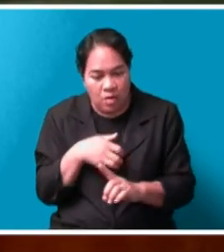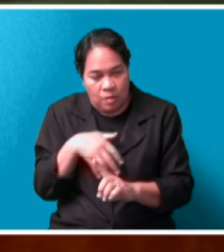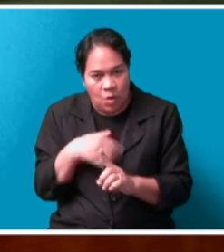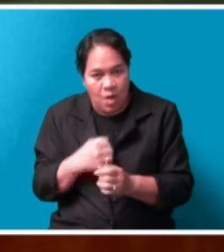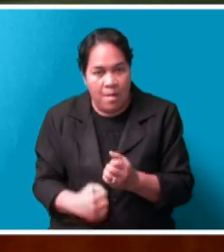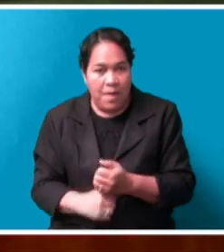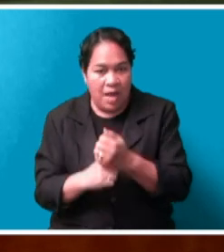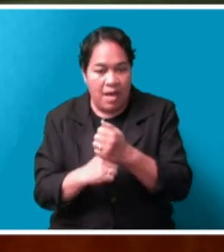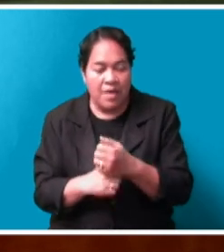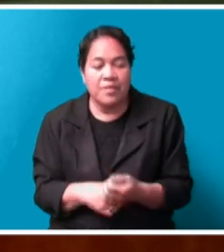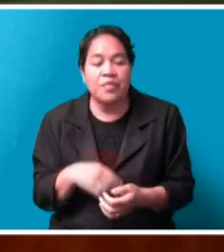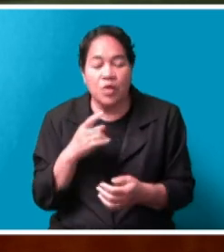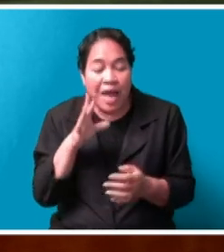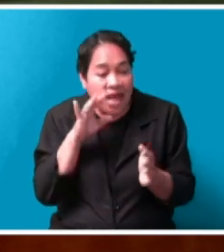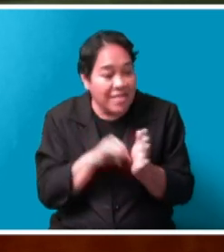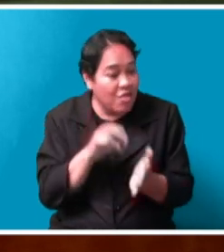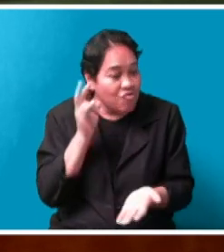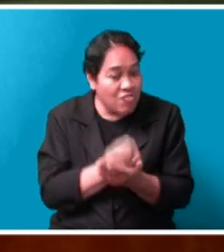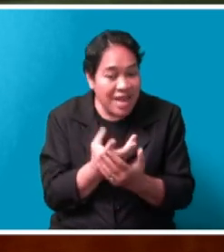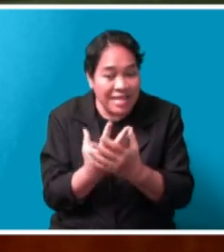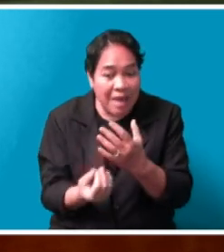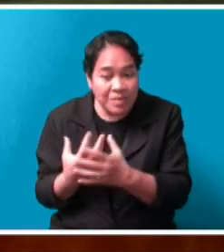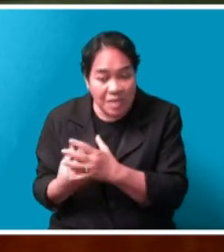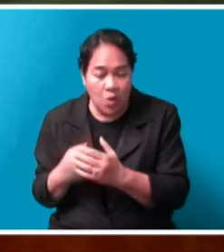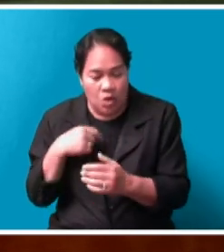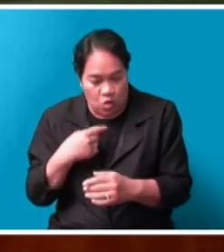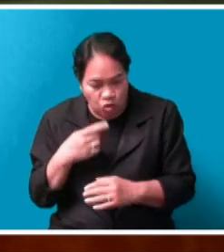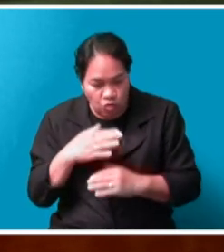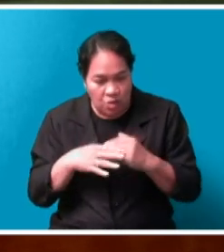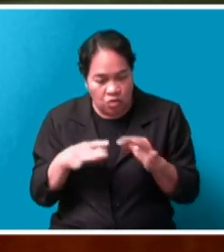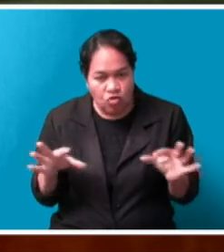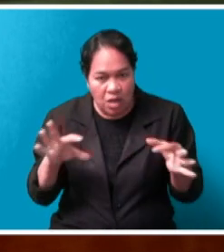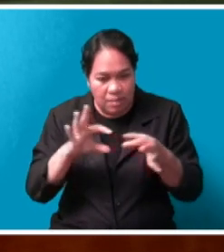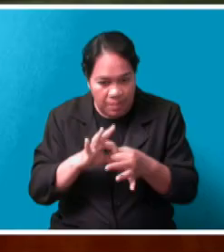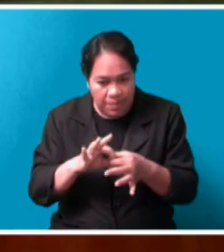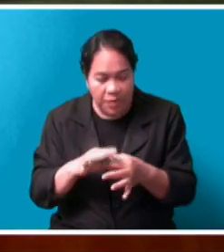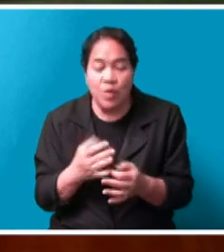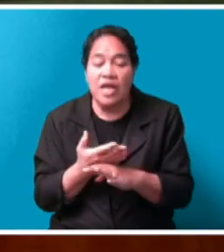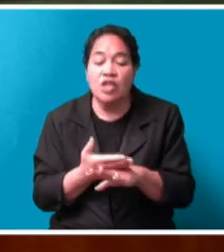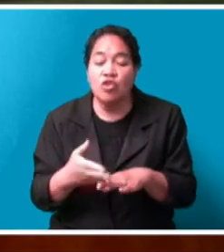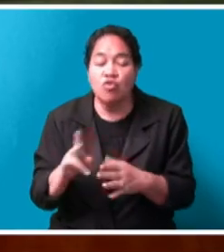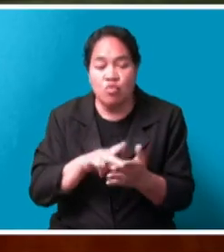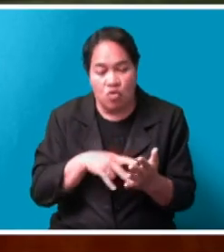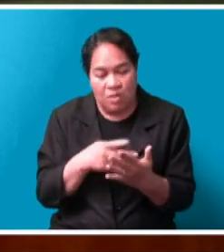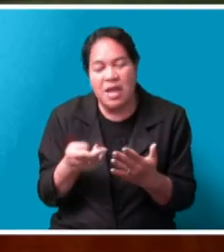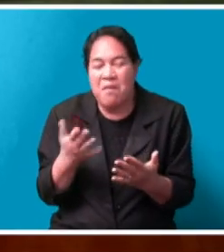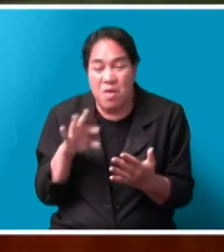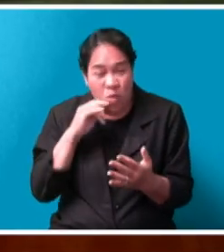as we identify real gaps with the new schemes that may be needed.